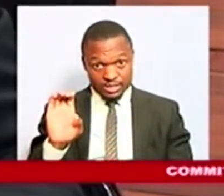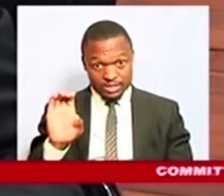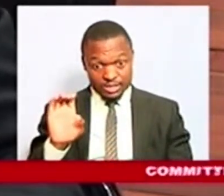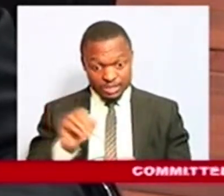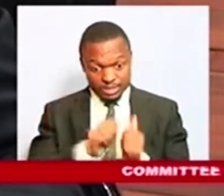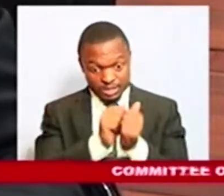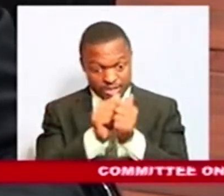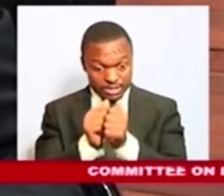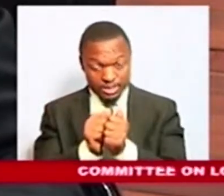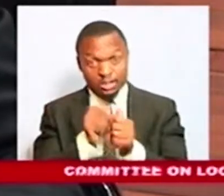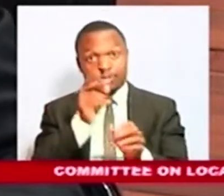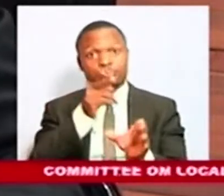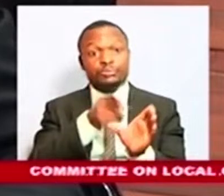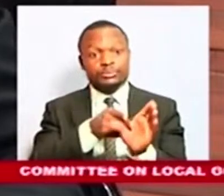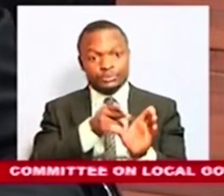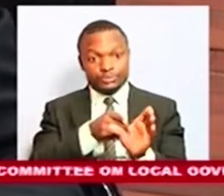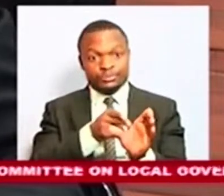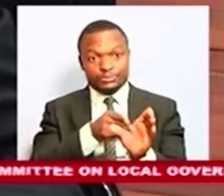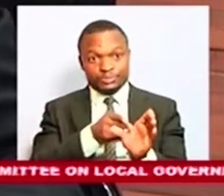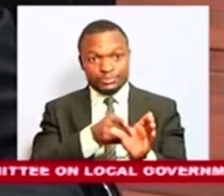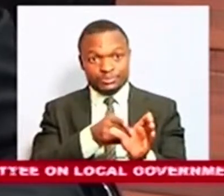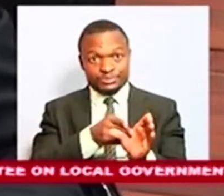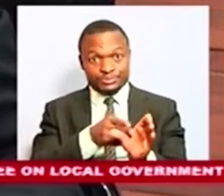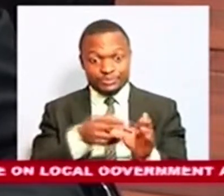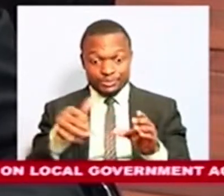together with the fuel, inclusive of fuel,